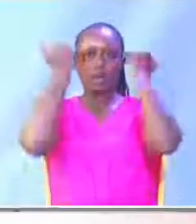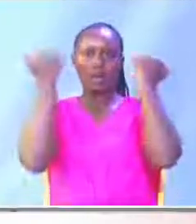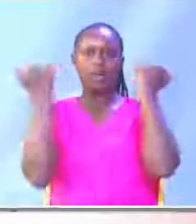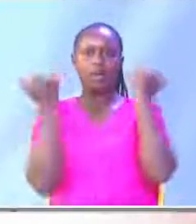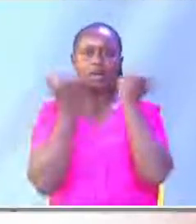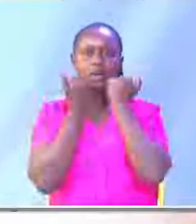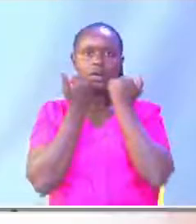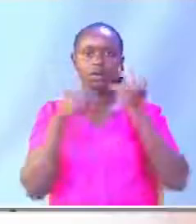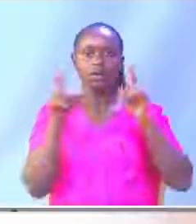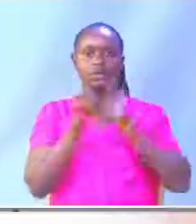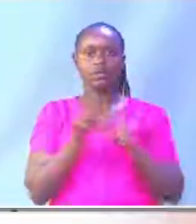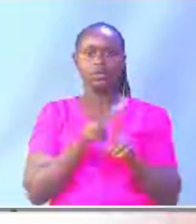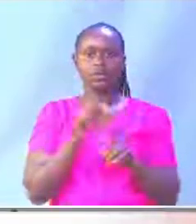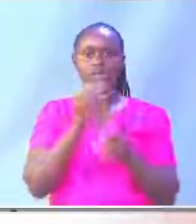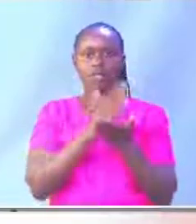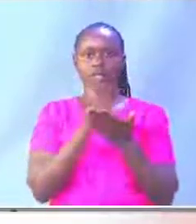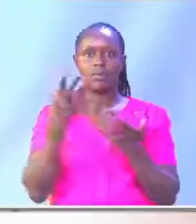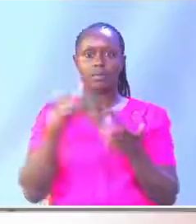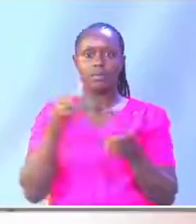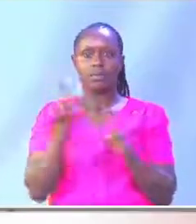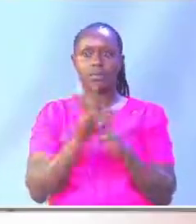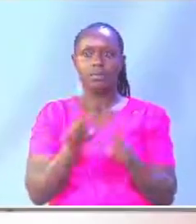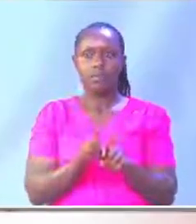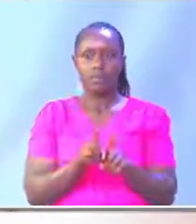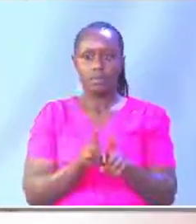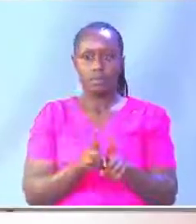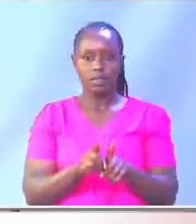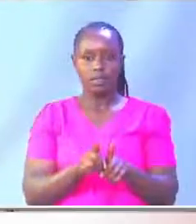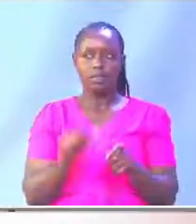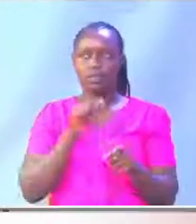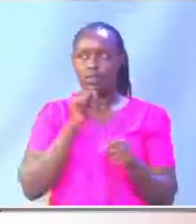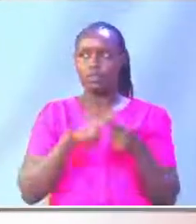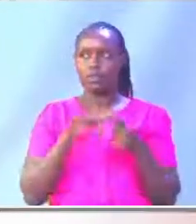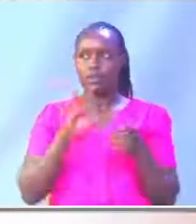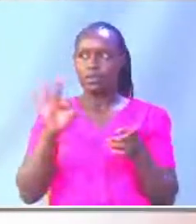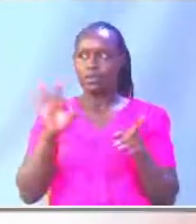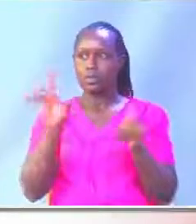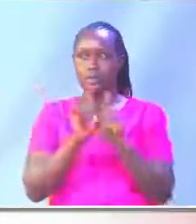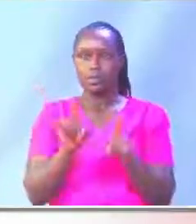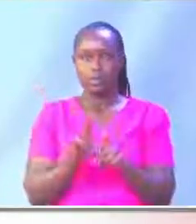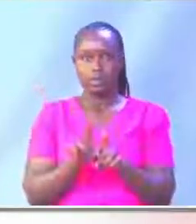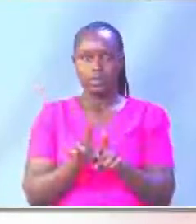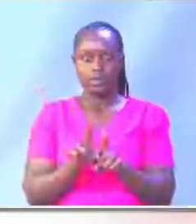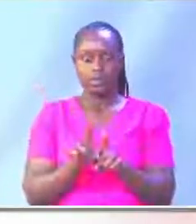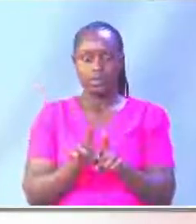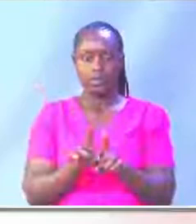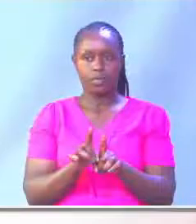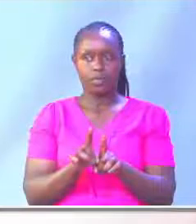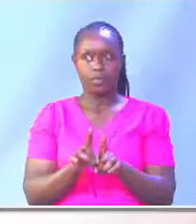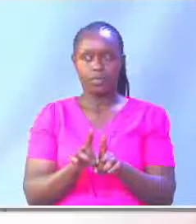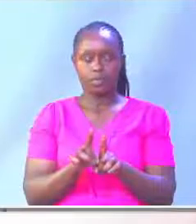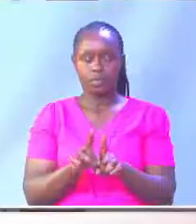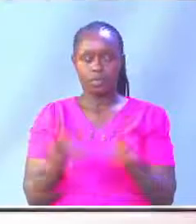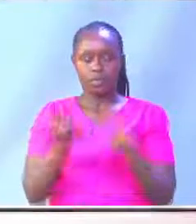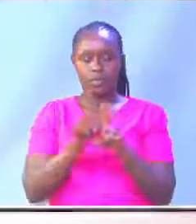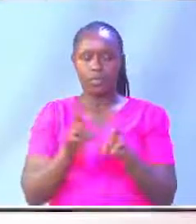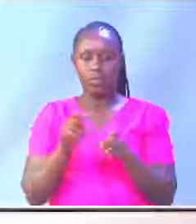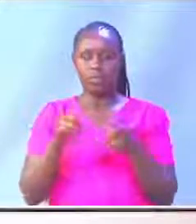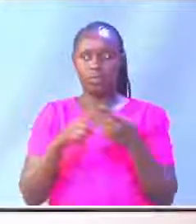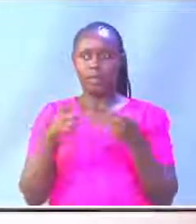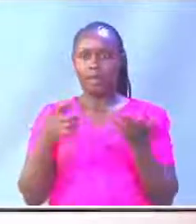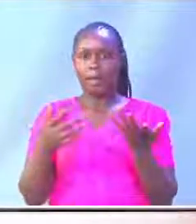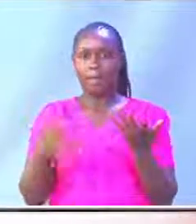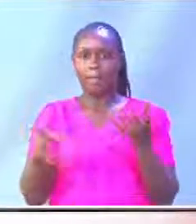prosecuting some of them, and some of them investigations are not yet complete. Once they are complete, then we will also prosecute them. The